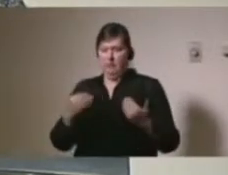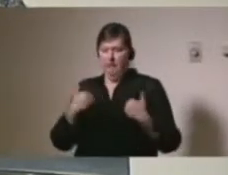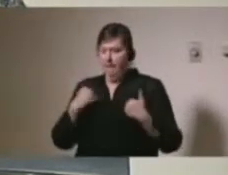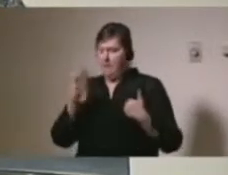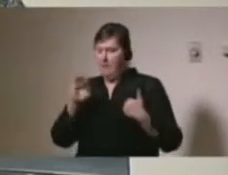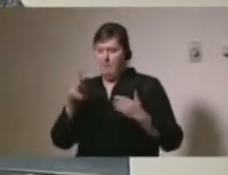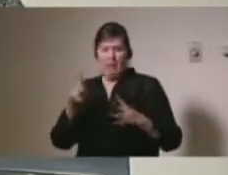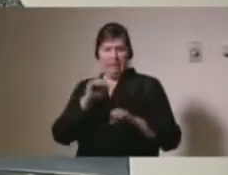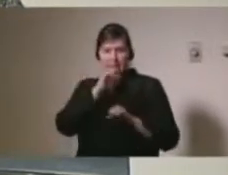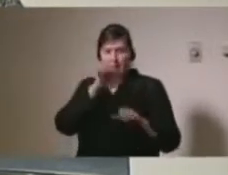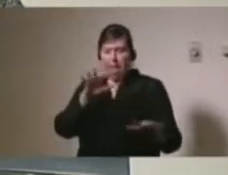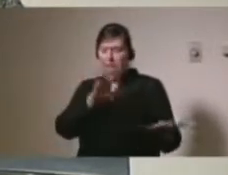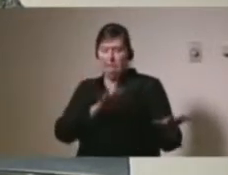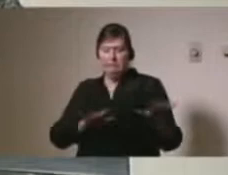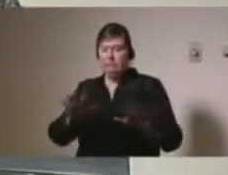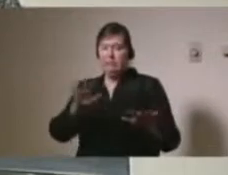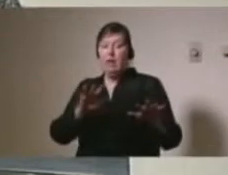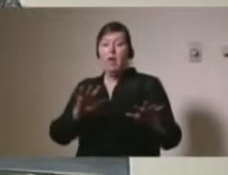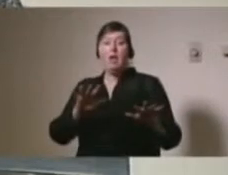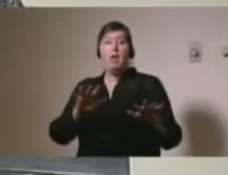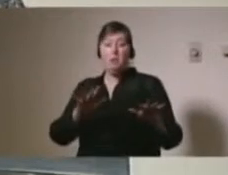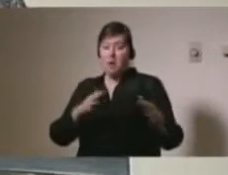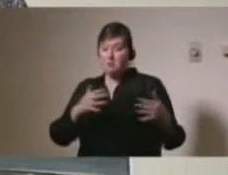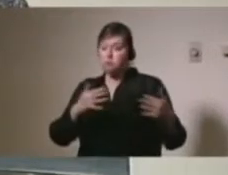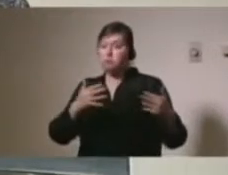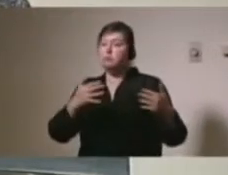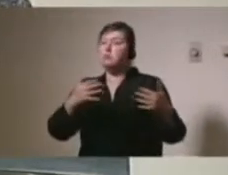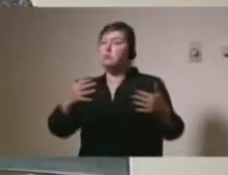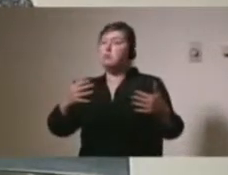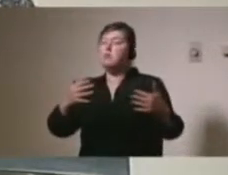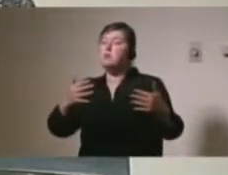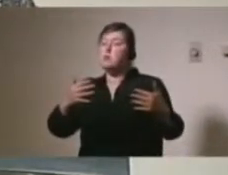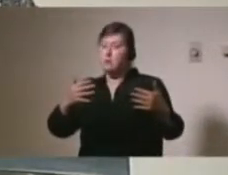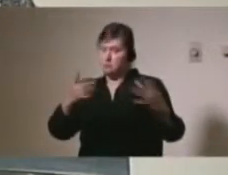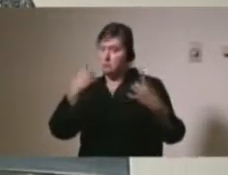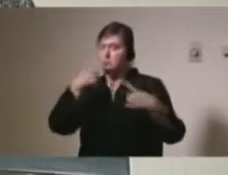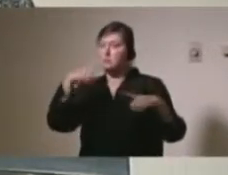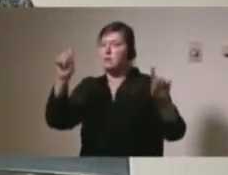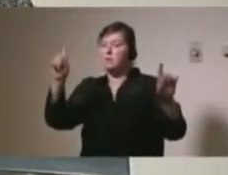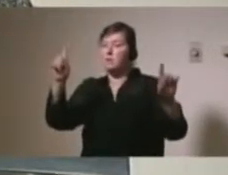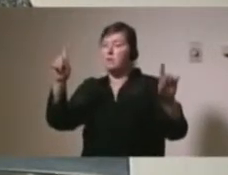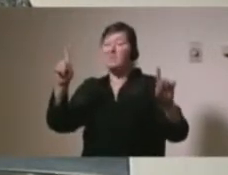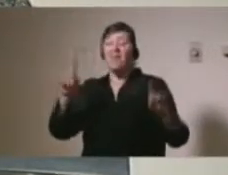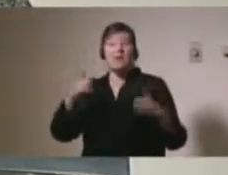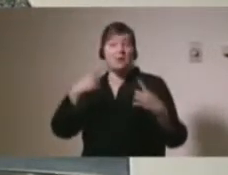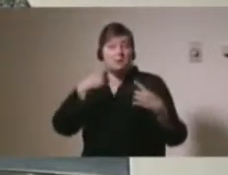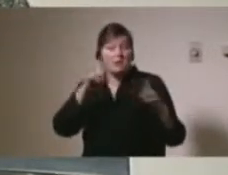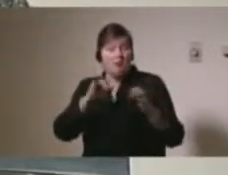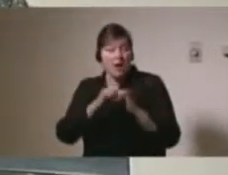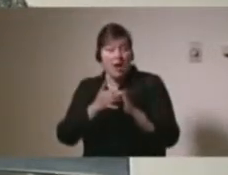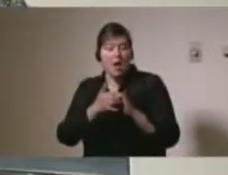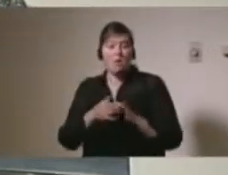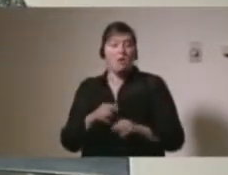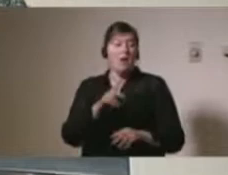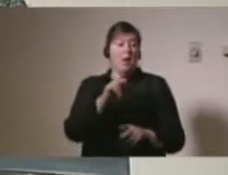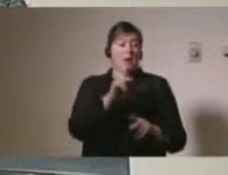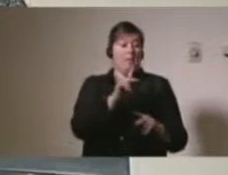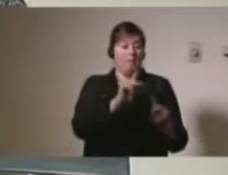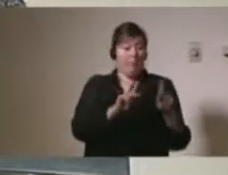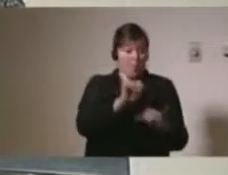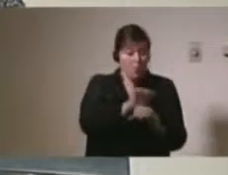we were able to create the postal bank through the investment and the work of the postal workers. So